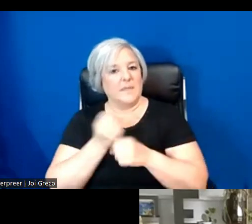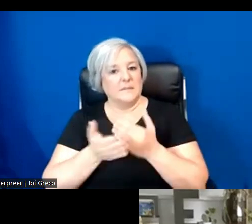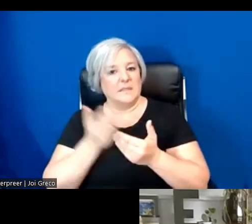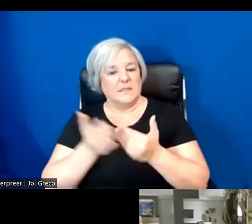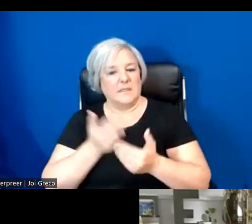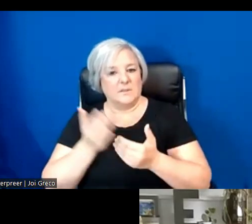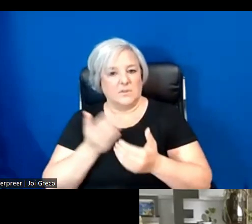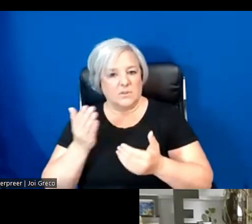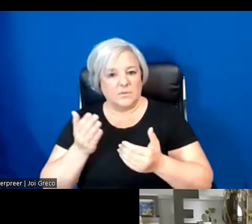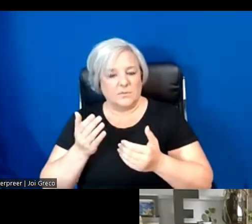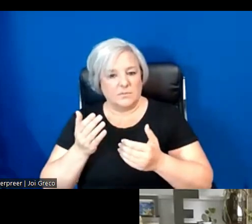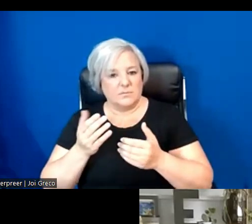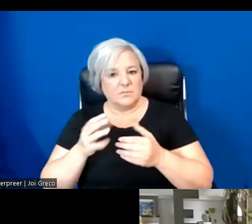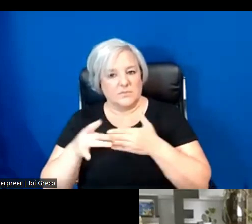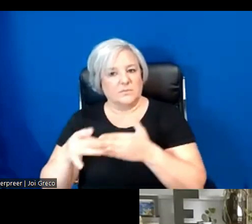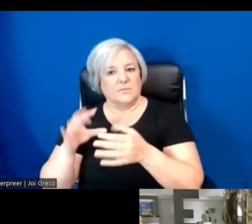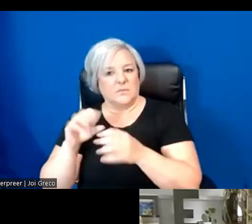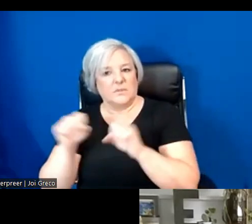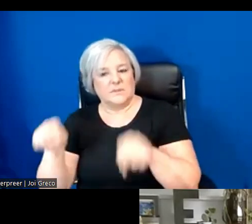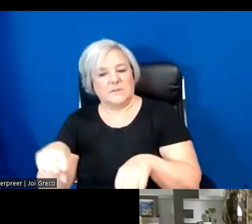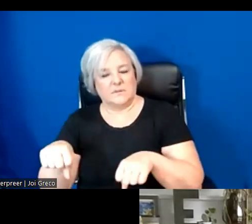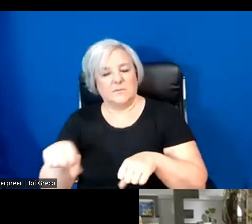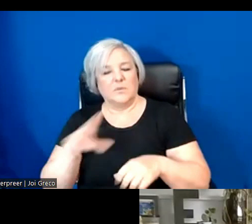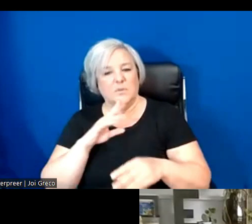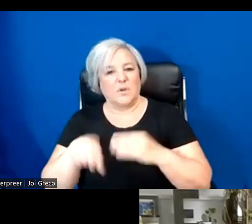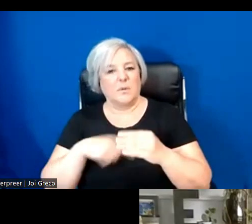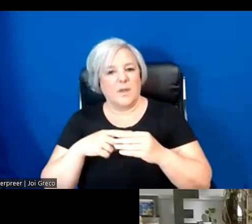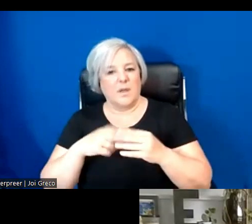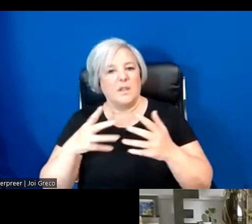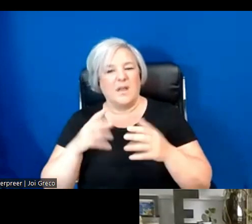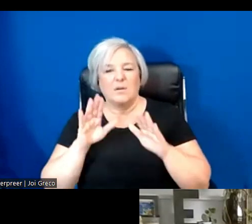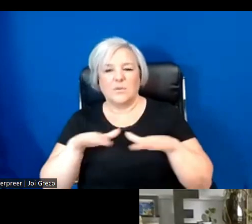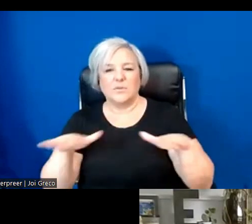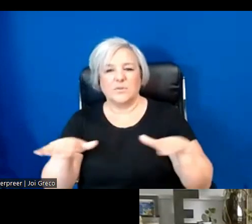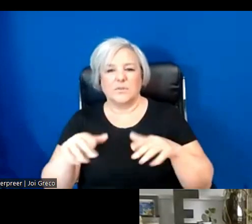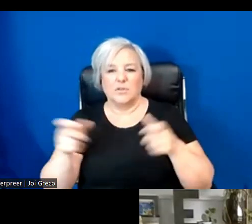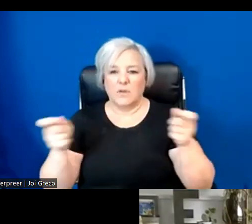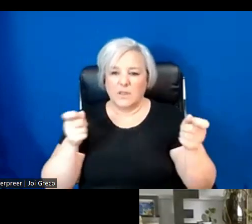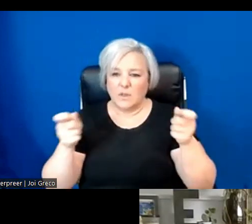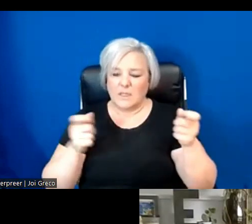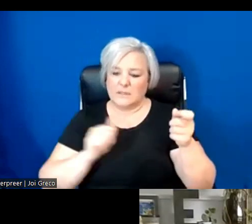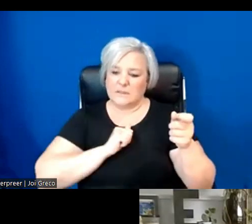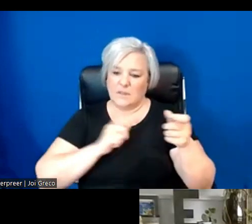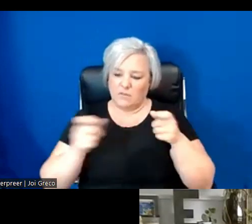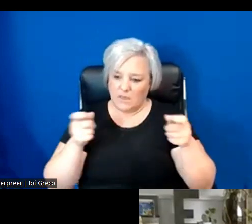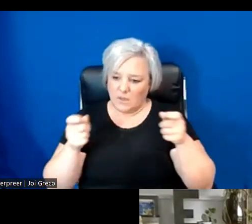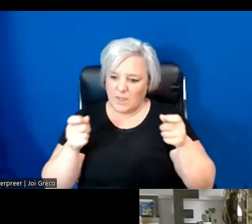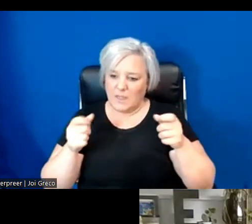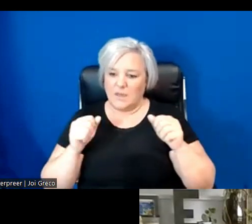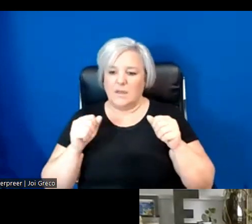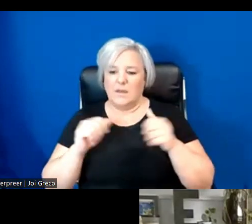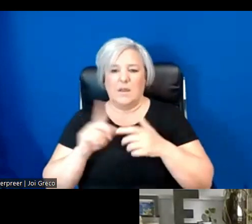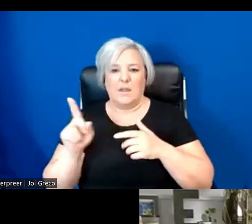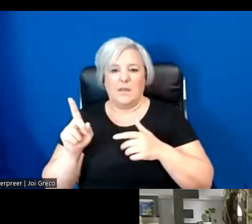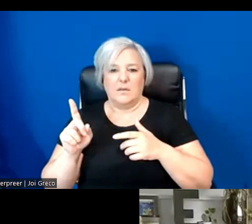that leap into the system. We talk a lot about with kids about regulation, self-regulation, and where does that